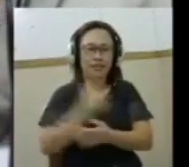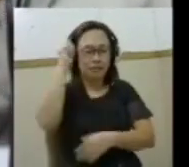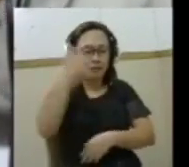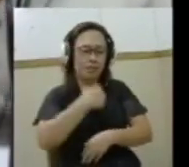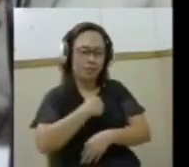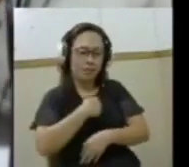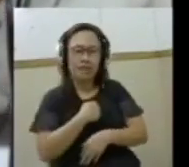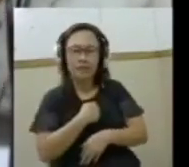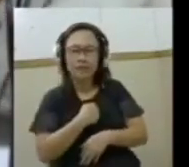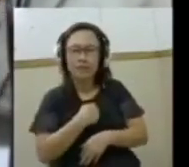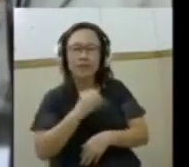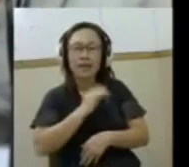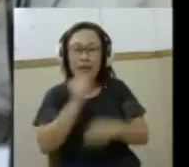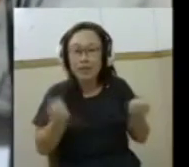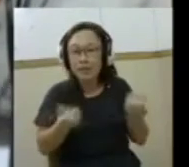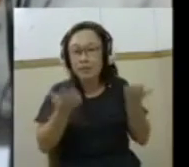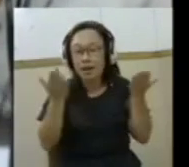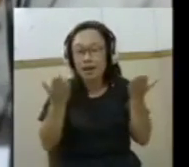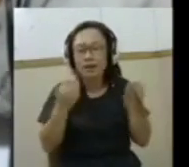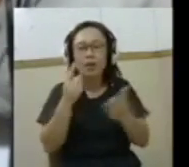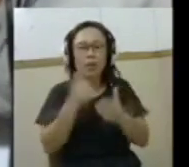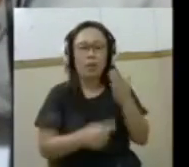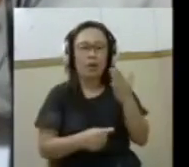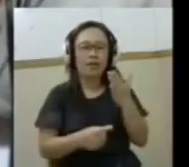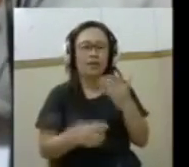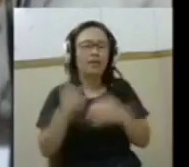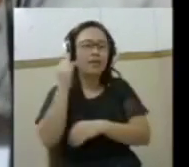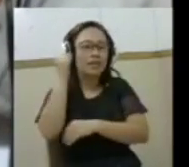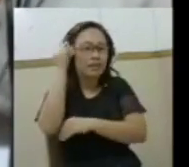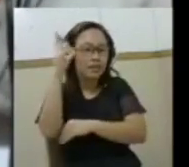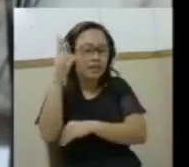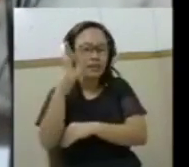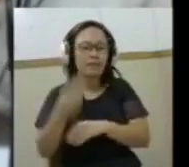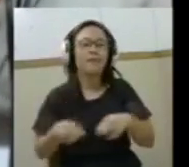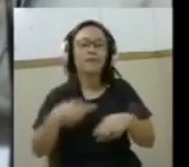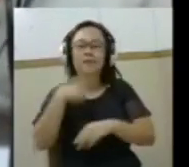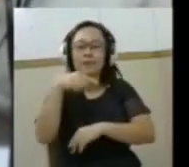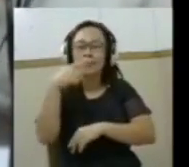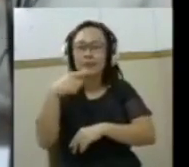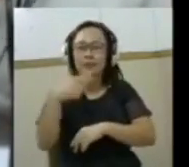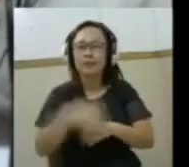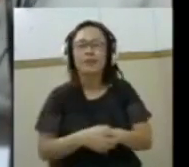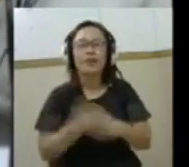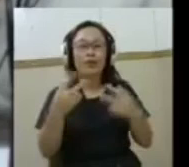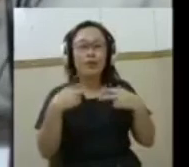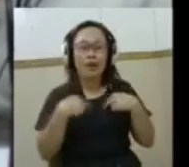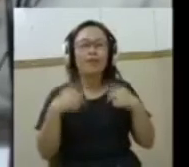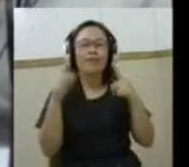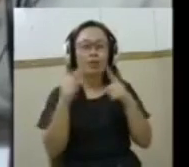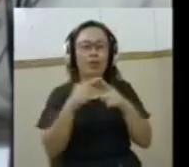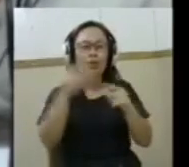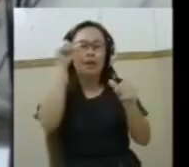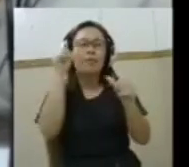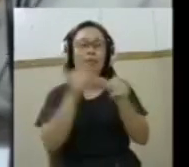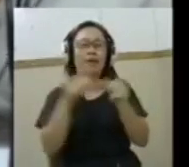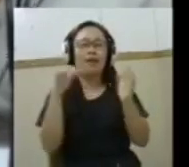was inspired by what Sir Ian Saldo said, that you have to remember